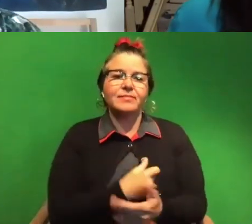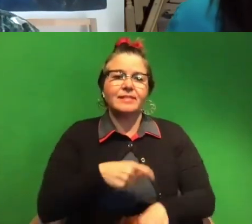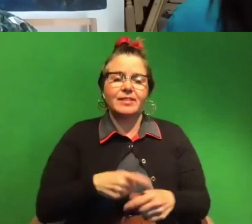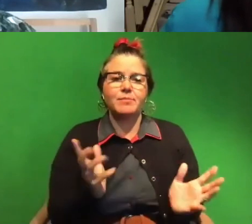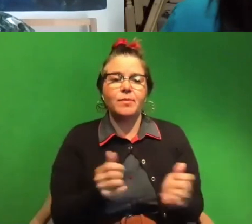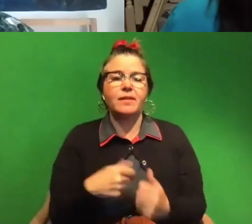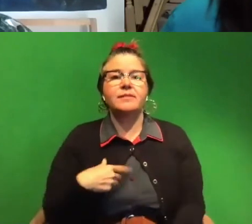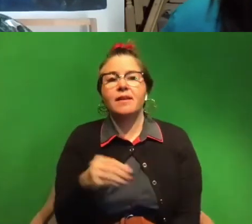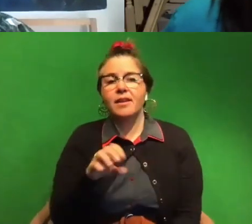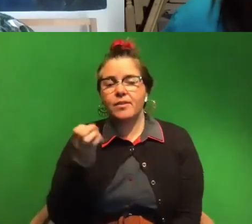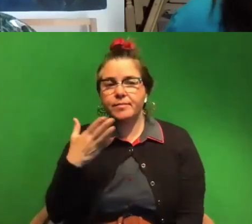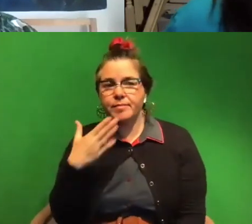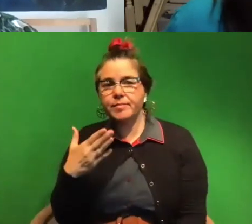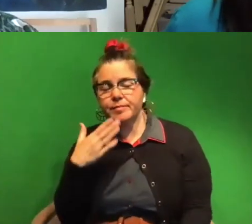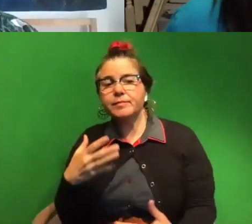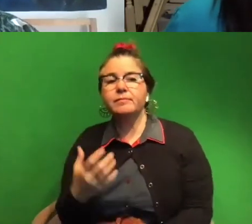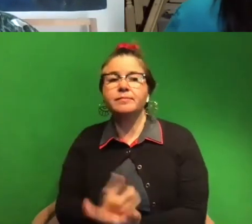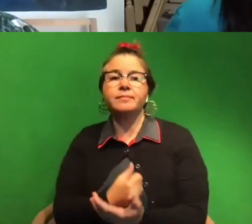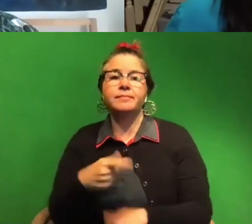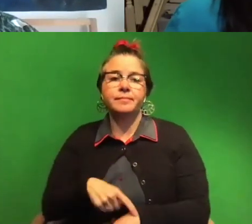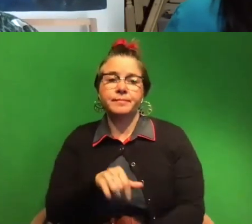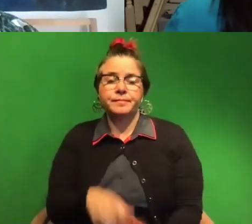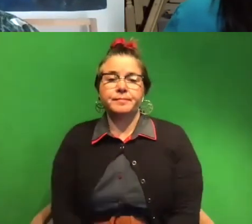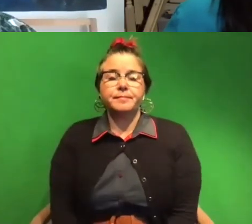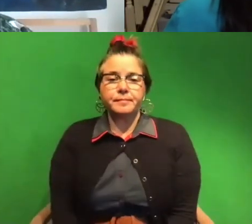And Erin, thank you for taking the time to